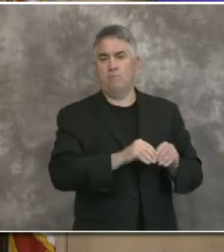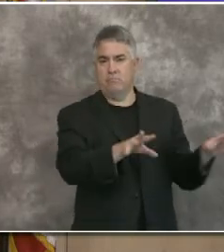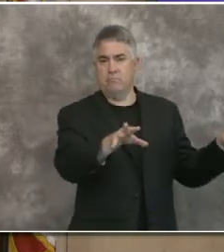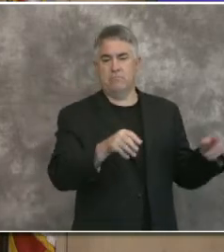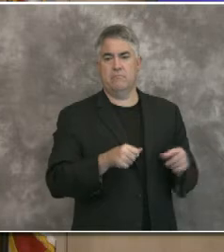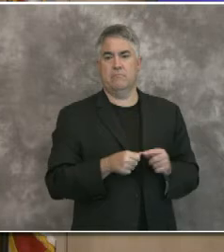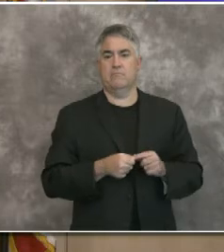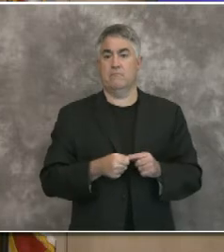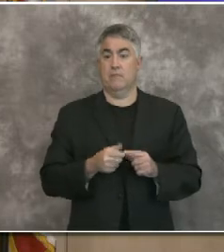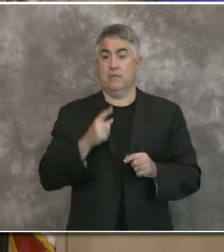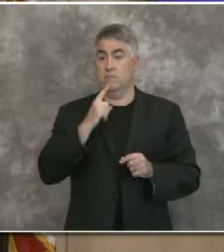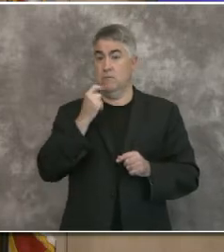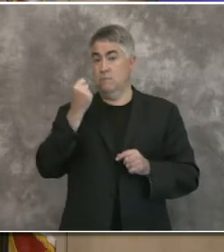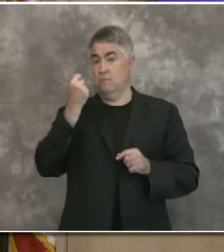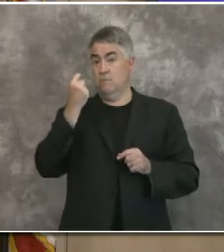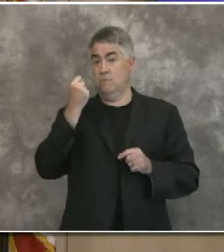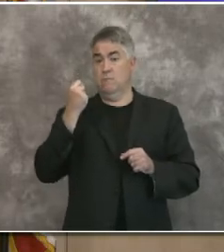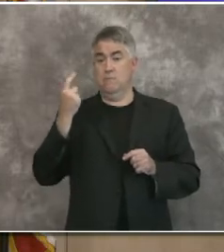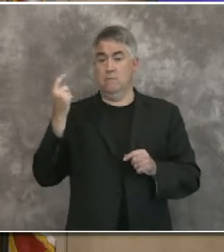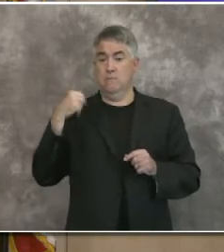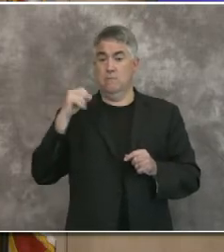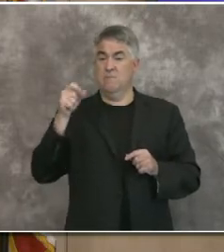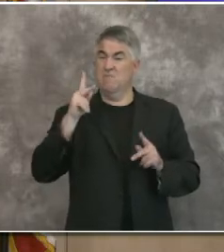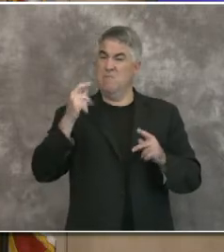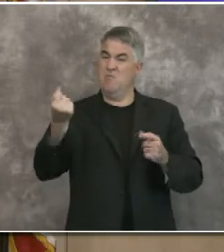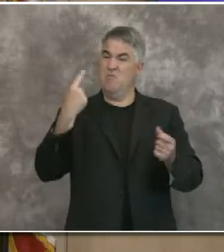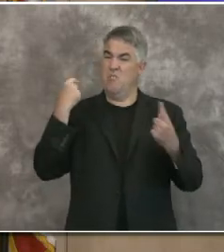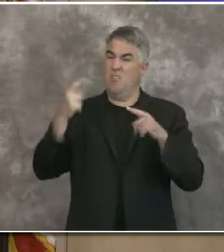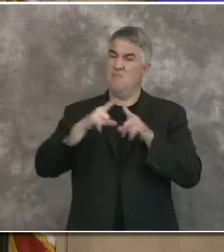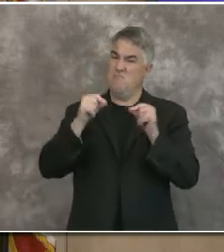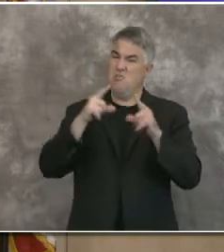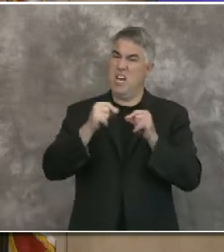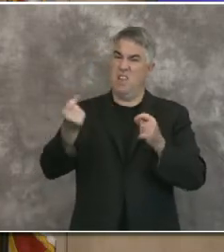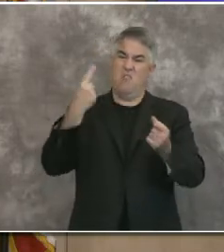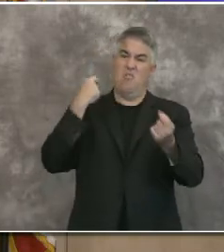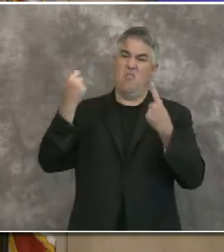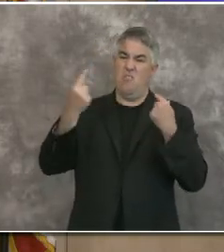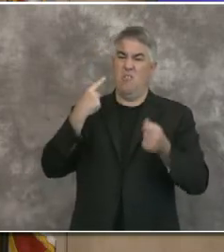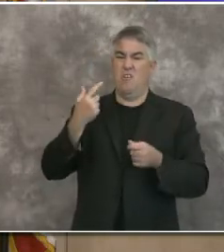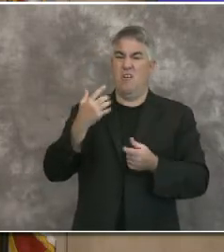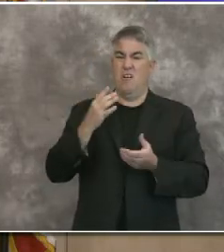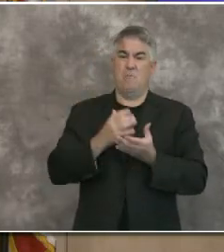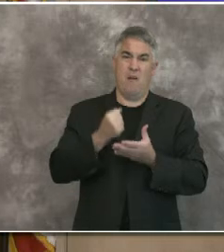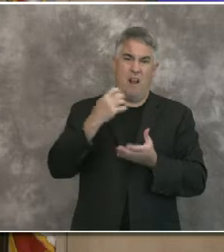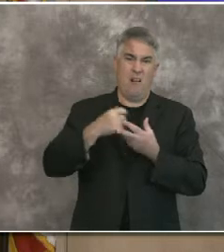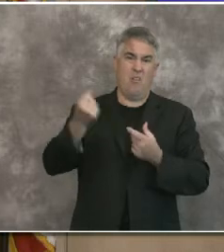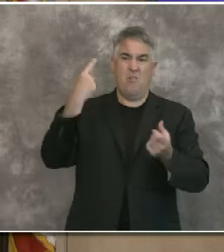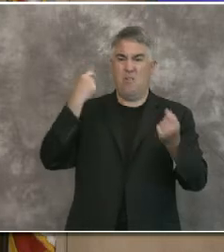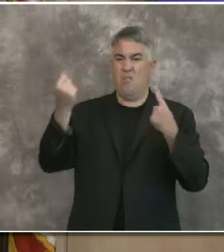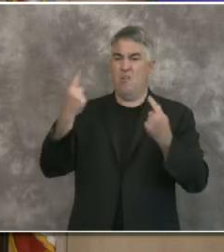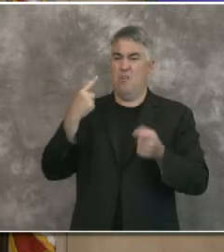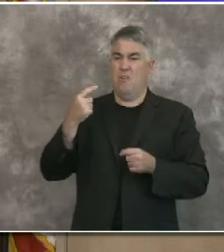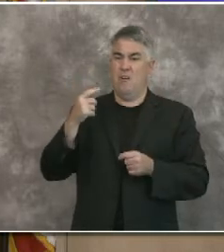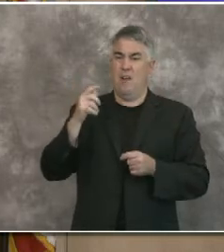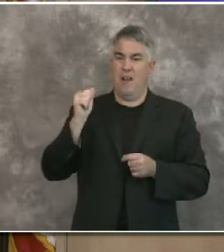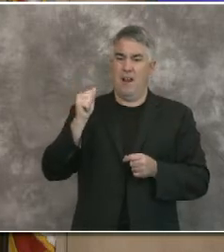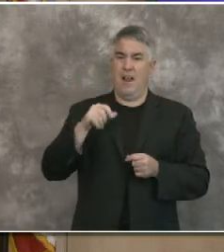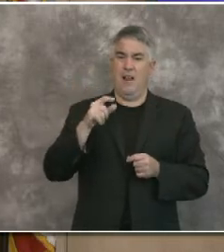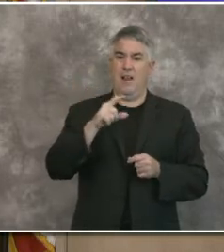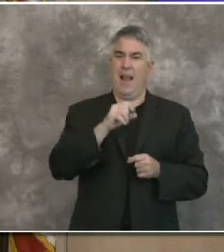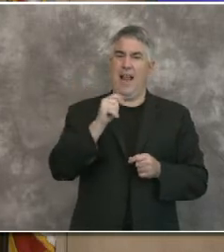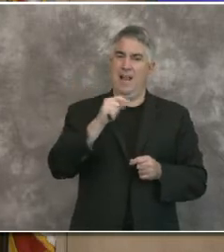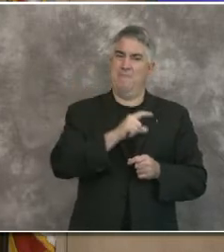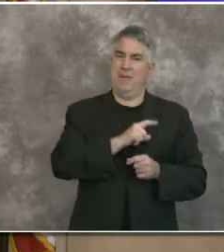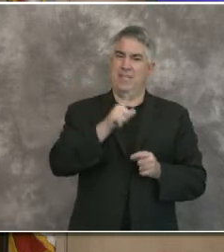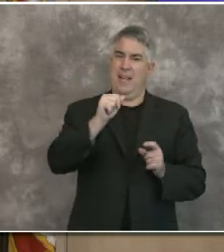Department was littered with rocks, bricks, and bottles that had been thrown at La Mesa police officers and deputy sheriffs.